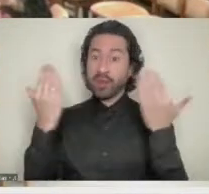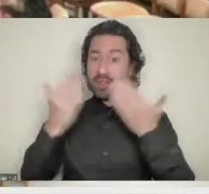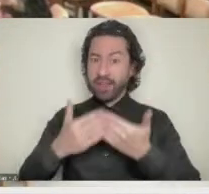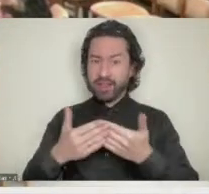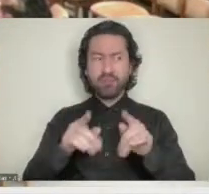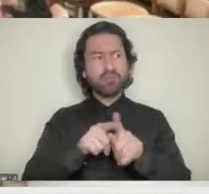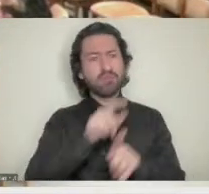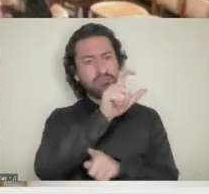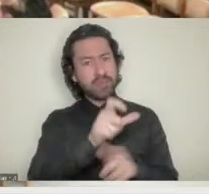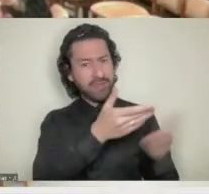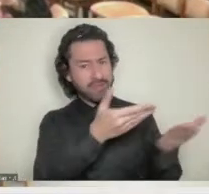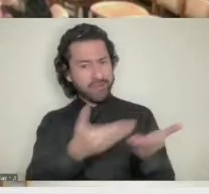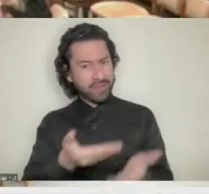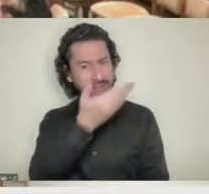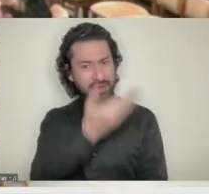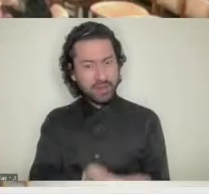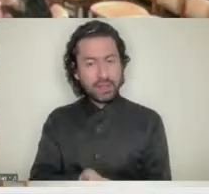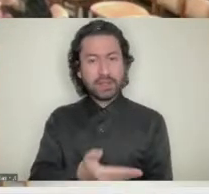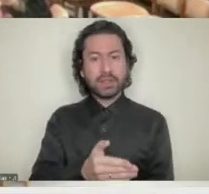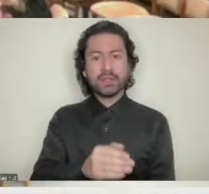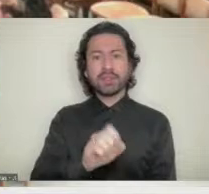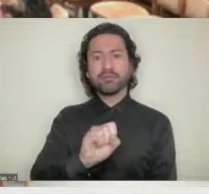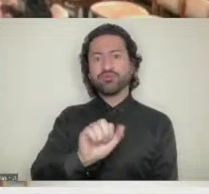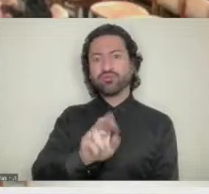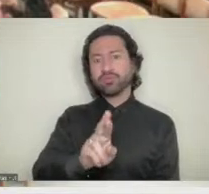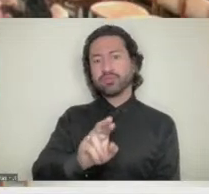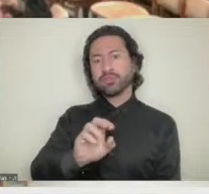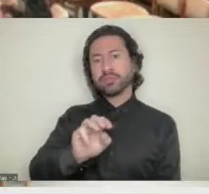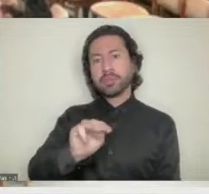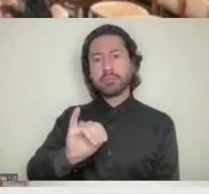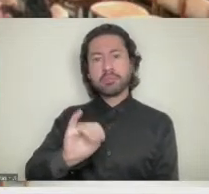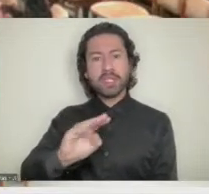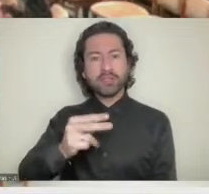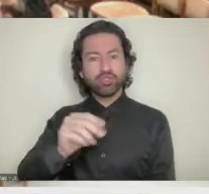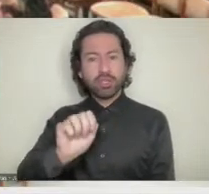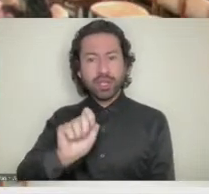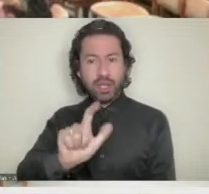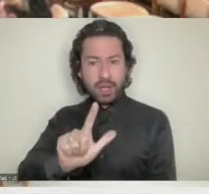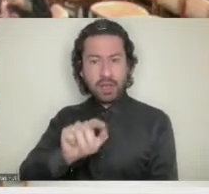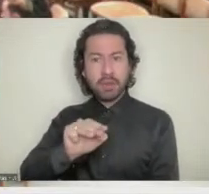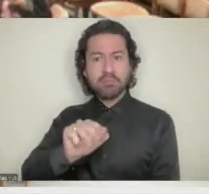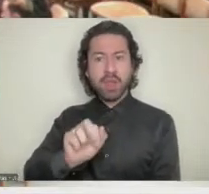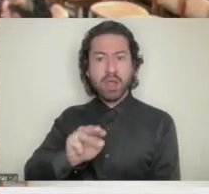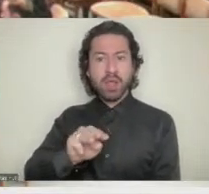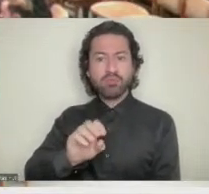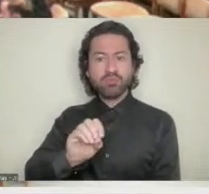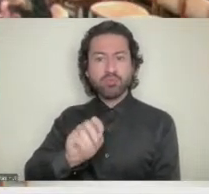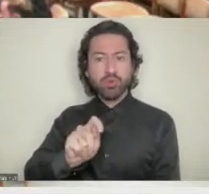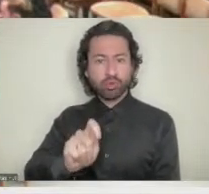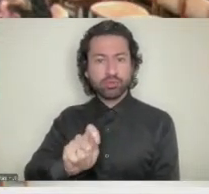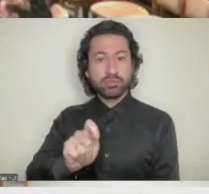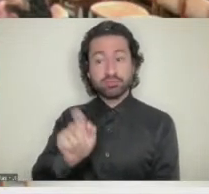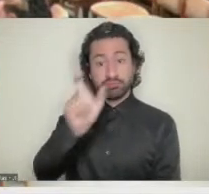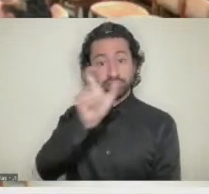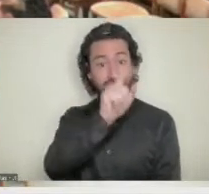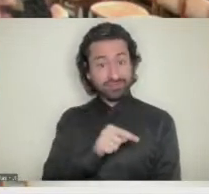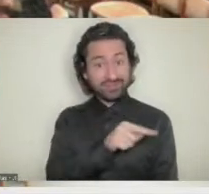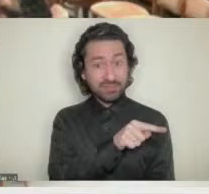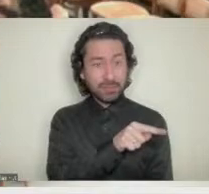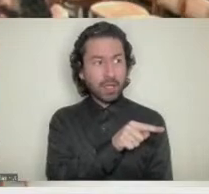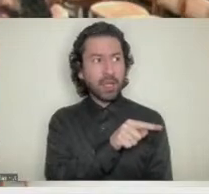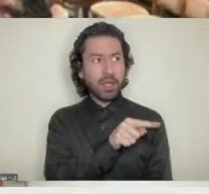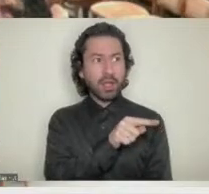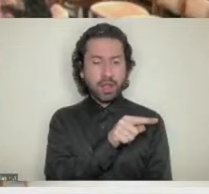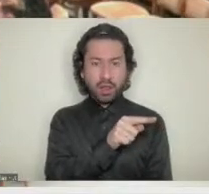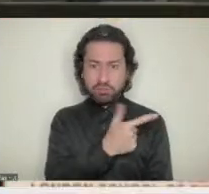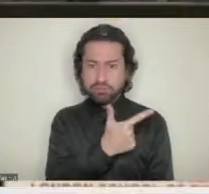afar, particularly our keynote speaker today, Professor Sir Michael